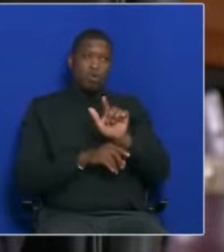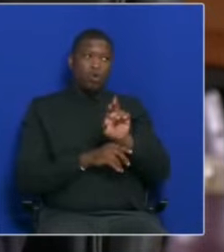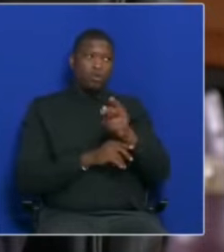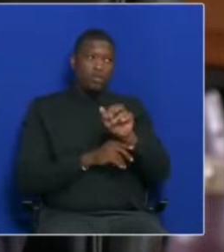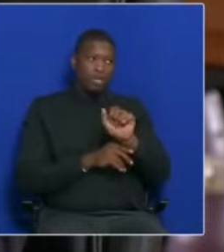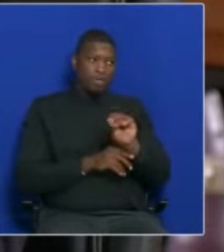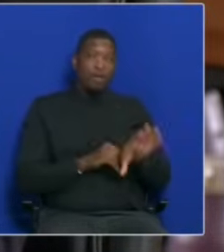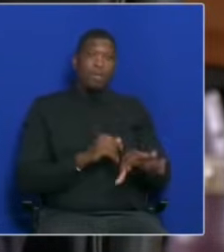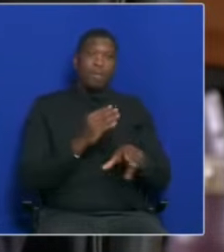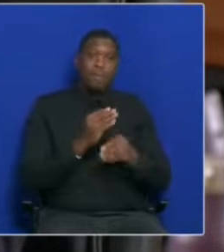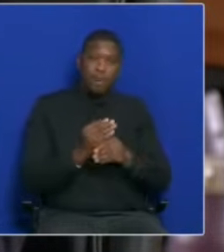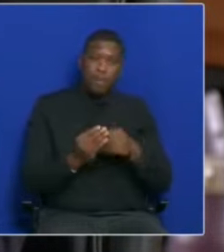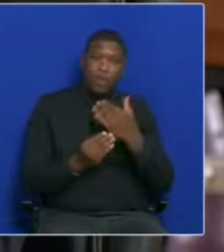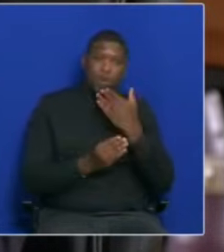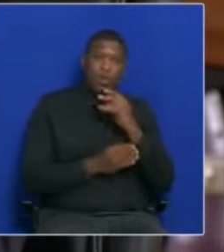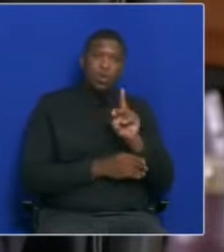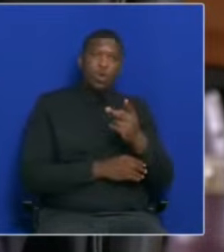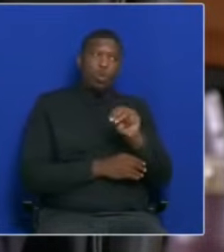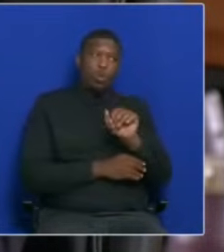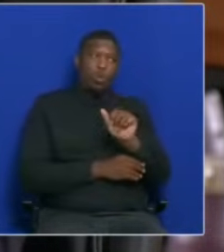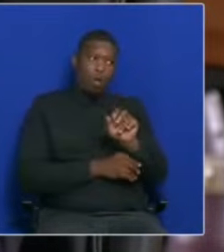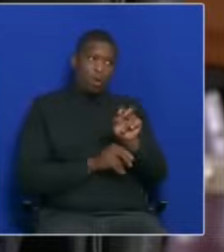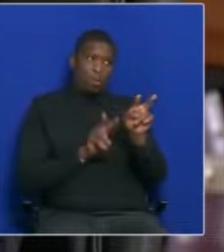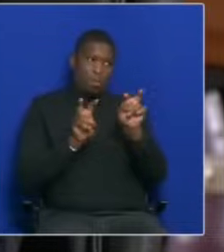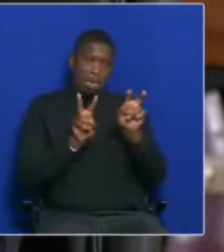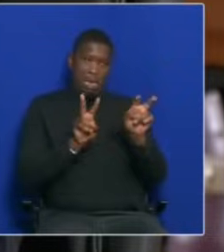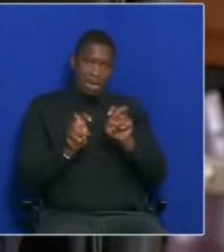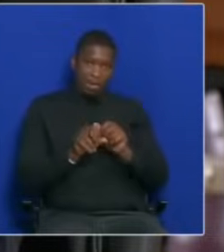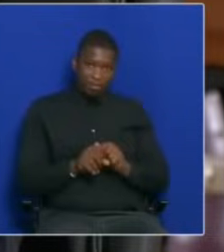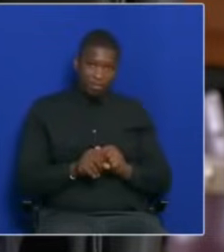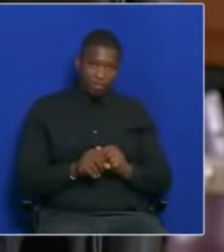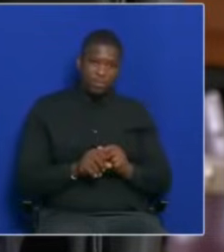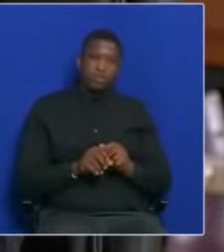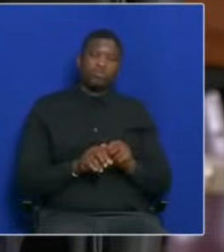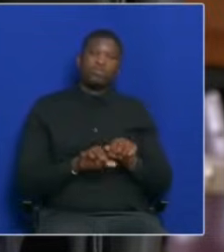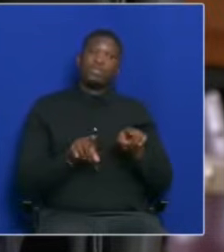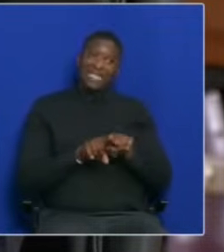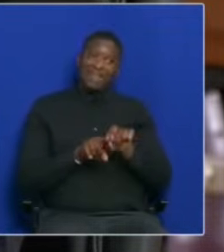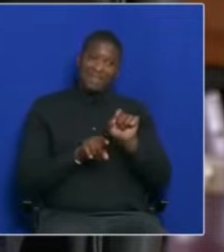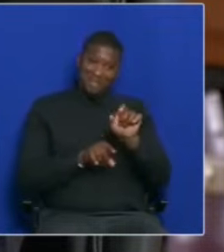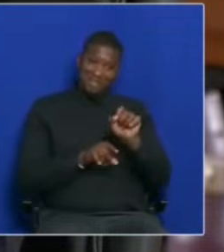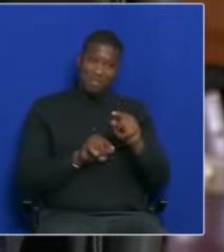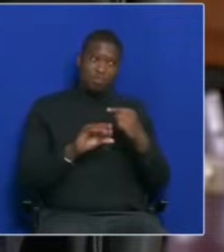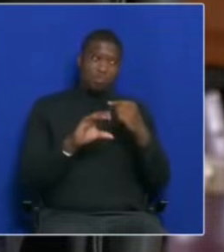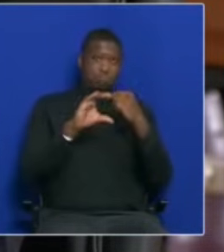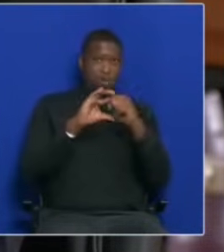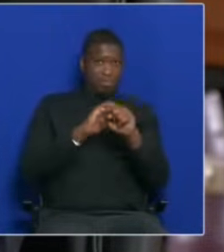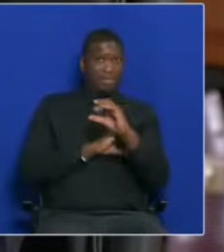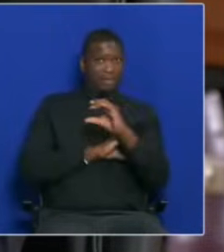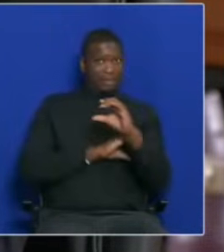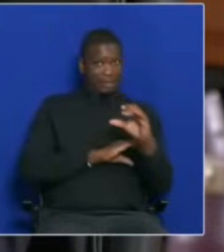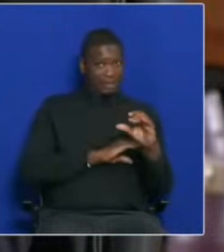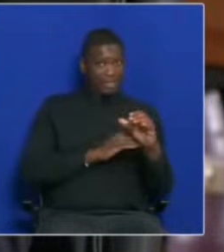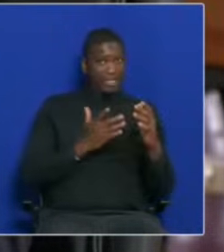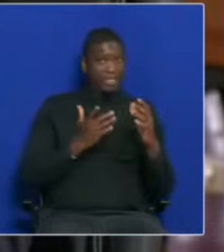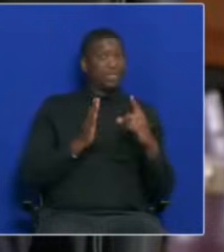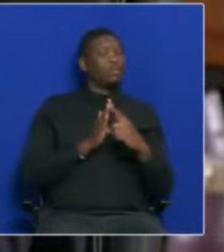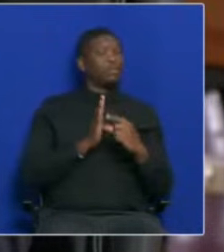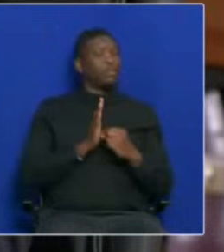Kumalo matters. And there you were copied on an email dated